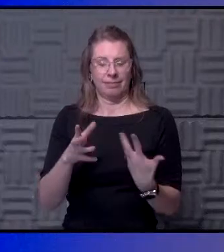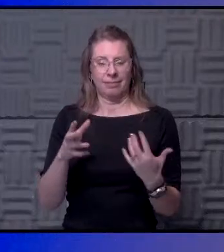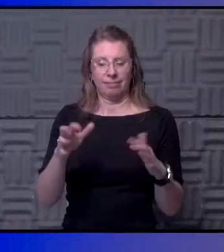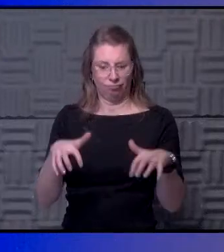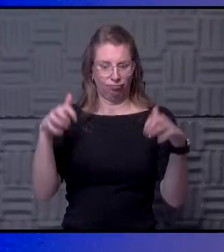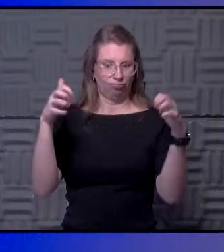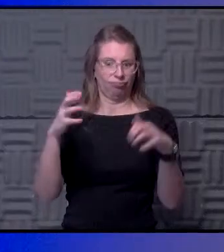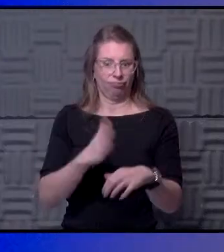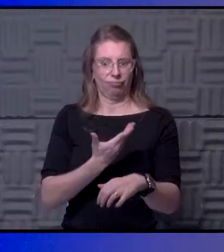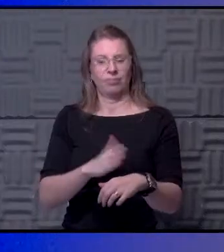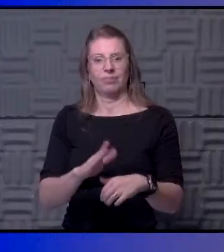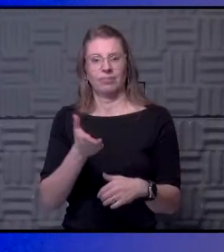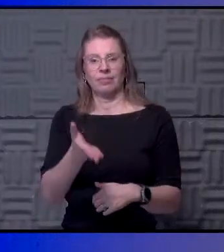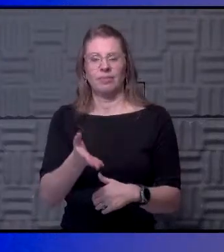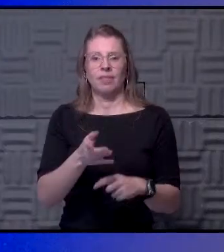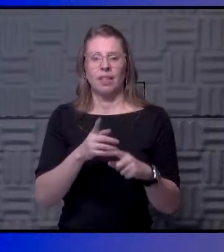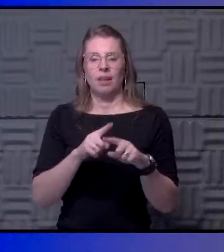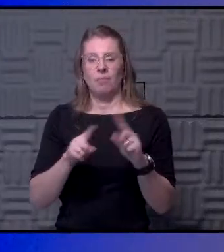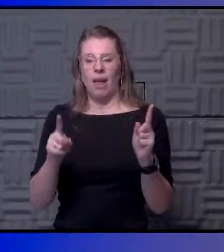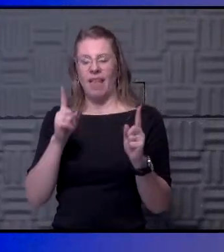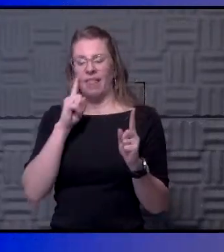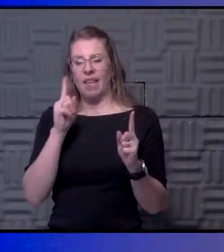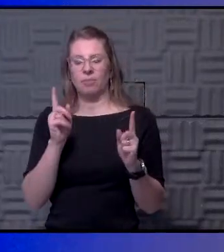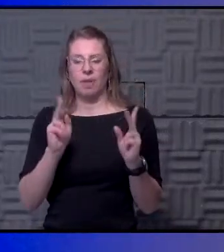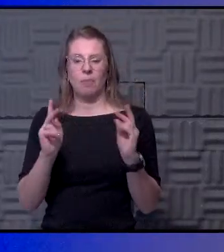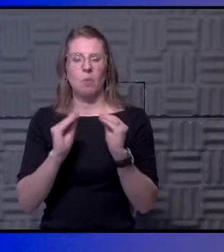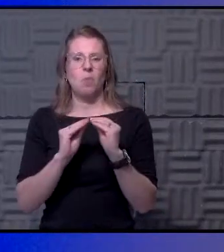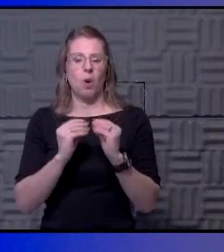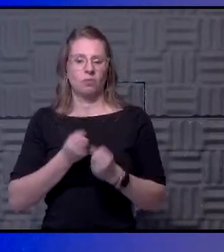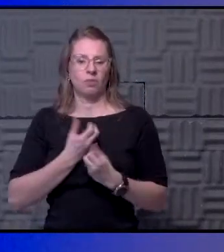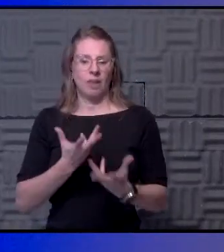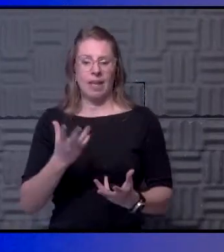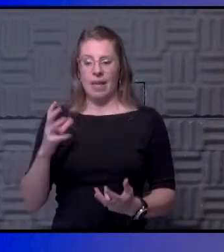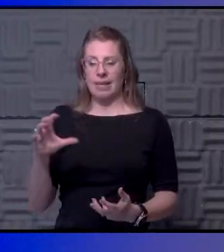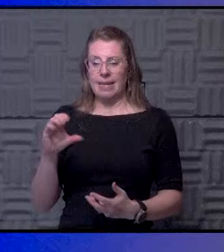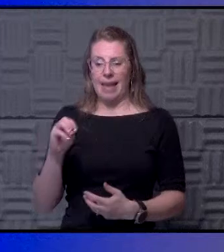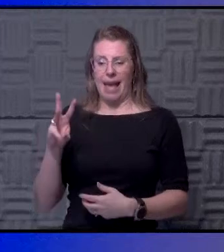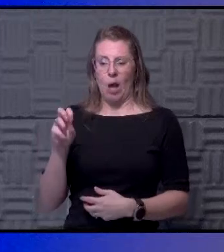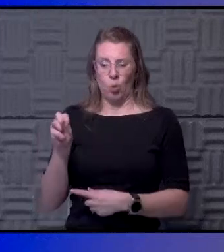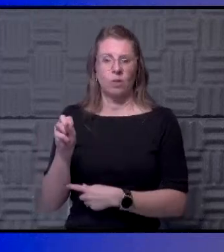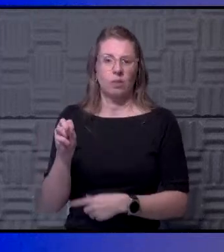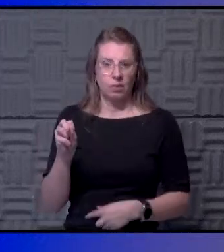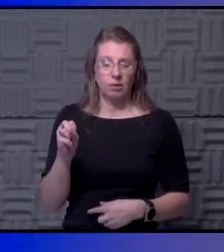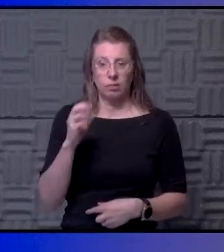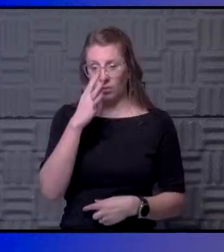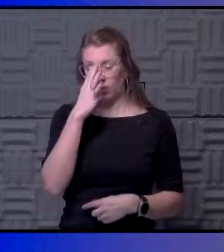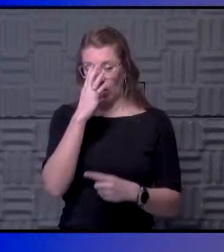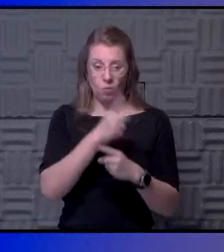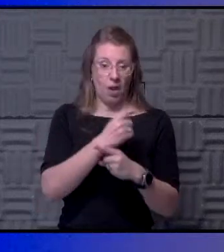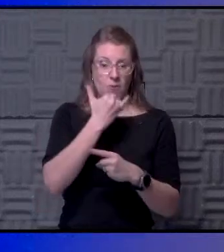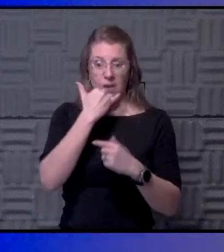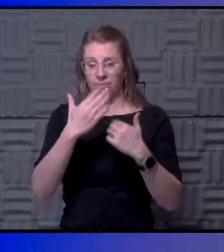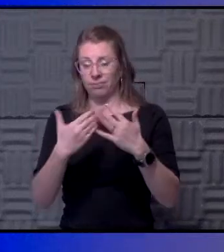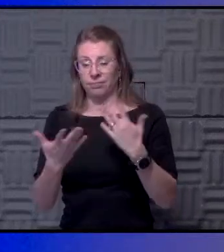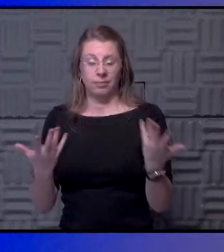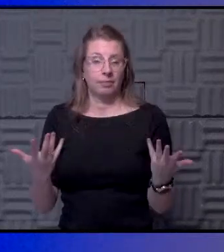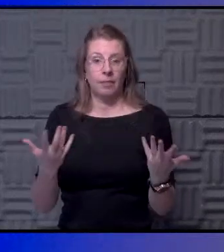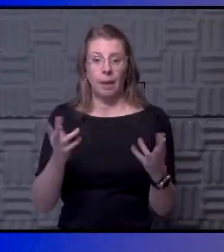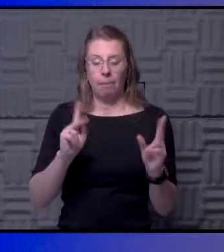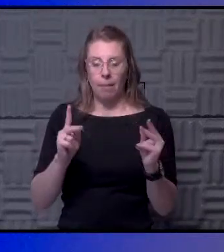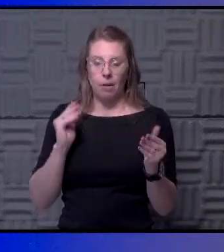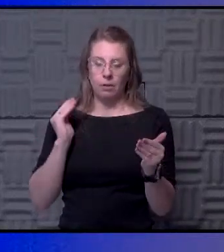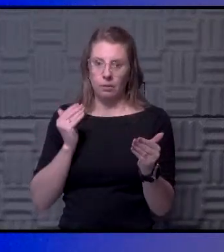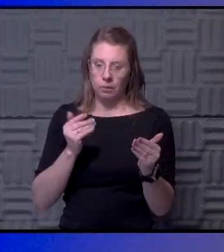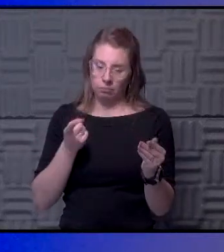of, I think it's more weariness, and it's the cows It that is we've talked cows. about. And people, again, whether it's right or wrong, people are going to inch